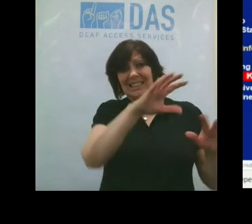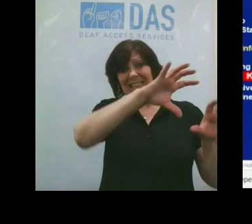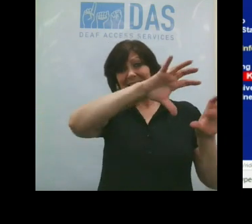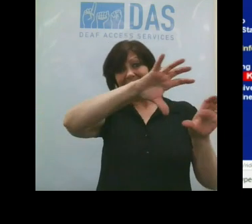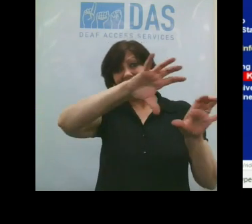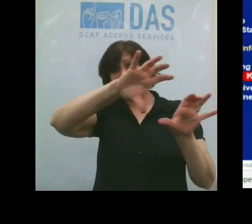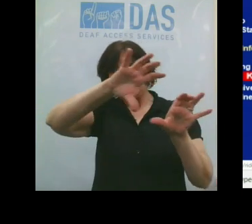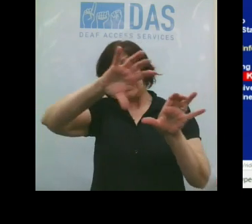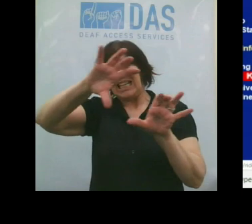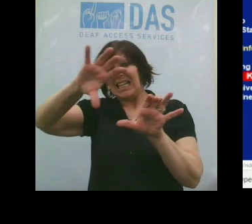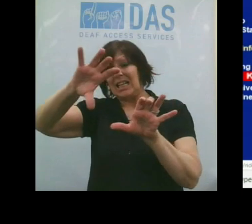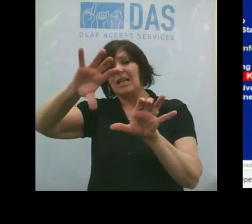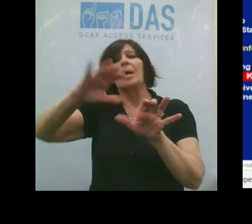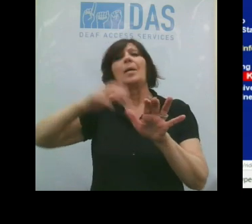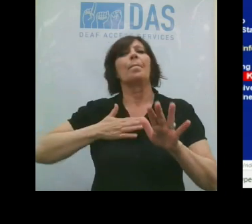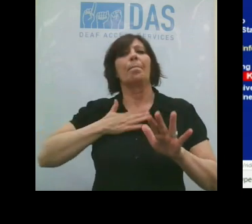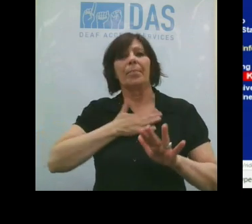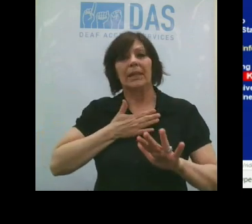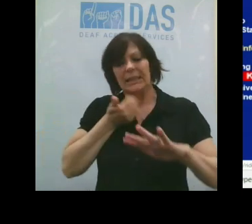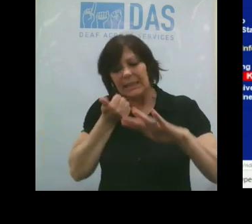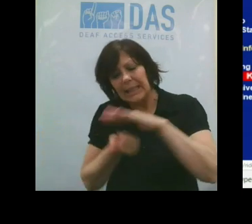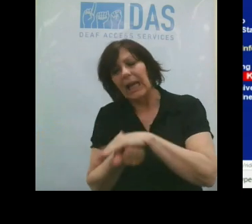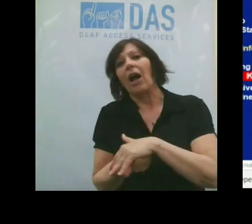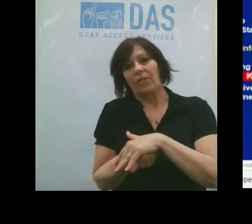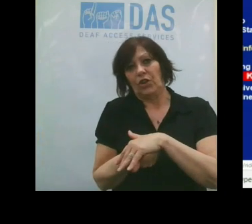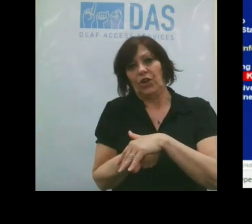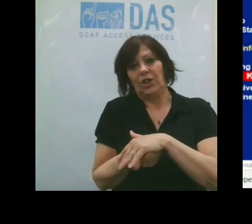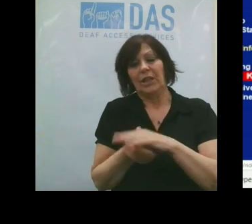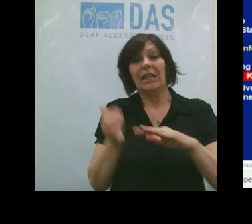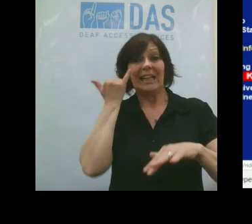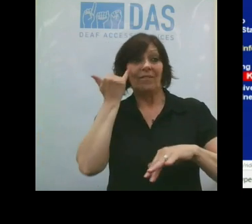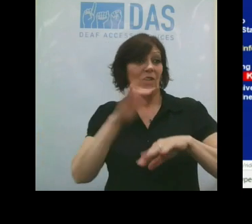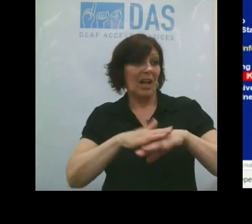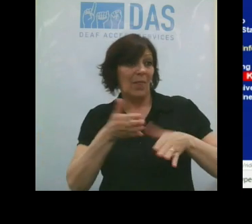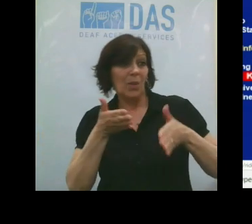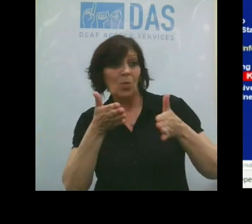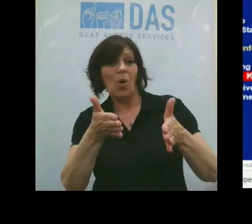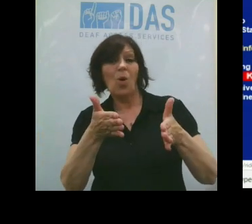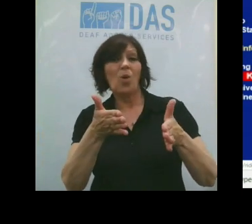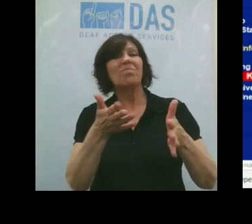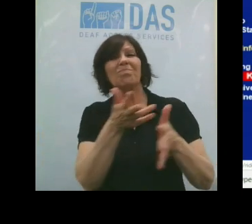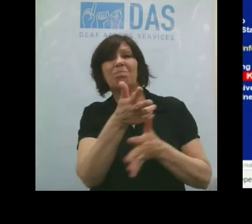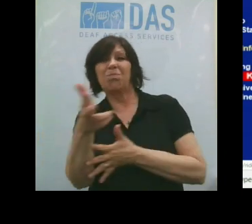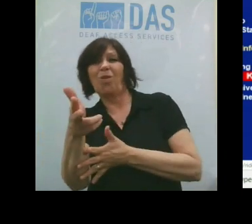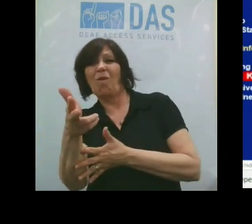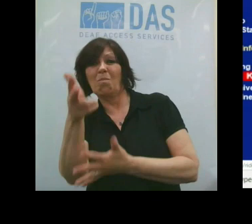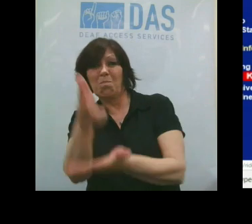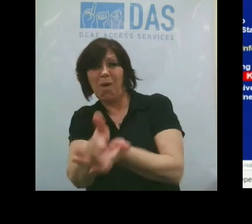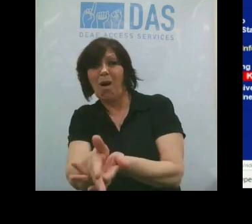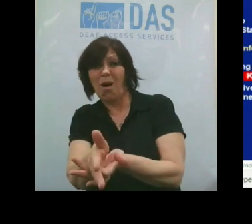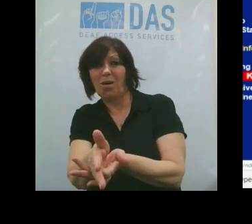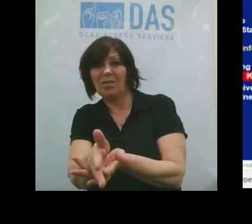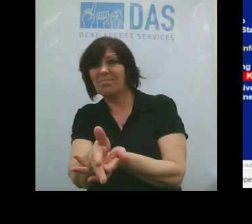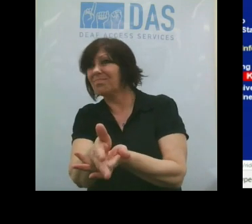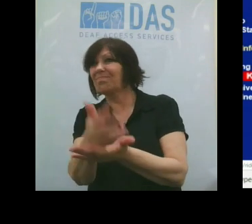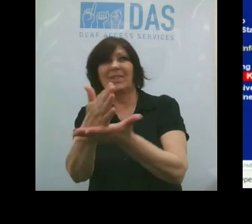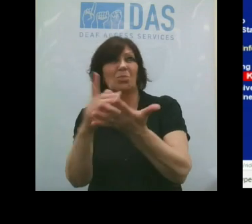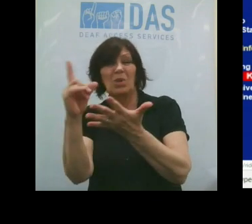rapidly, please take cover. If you are on the road, you may want to try to find a place where you can park your car and